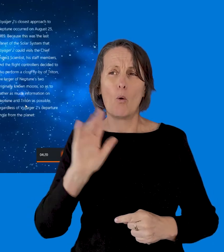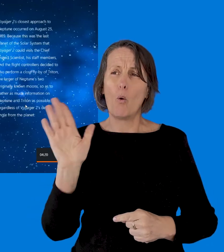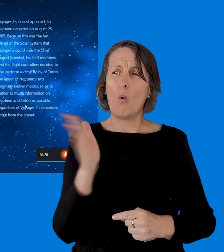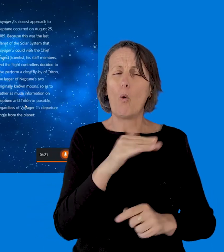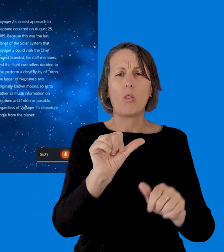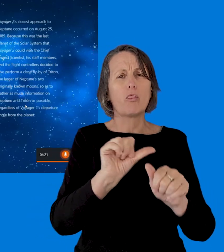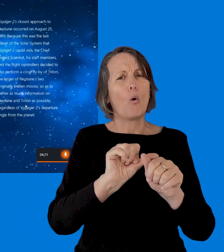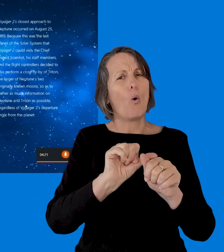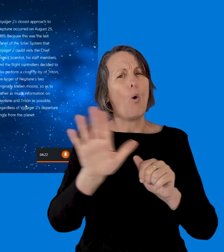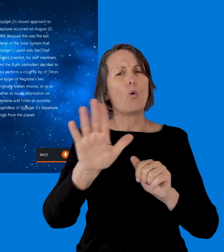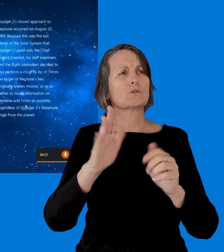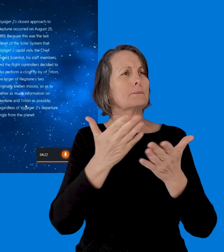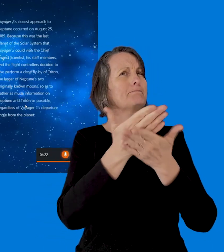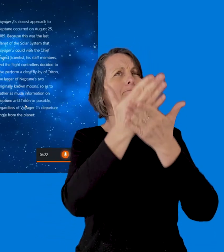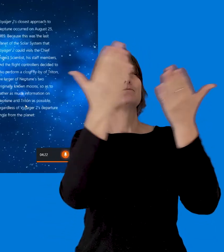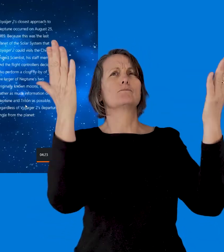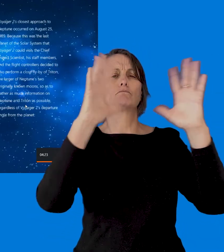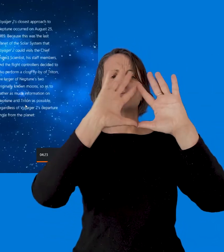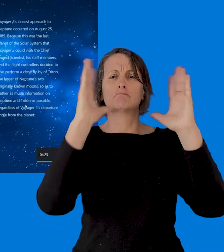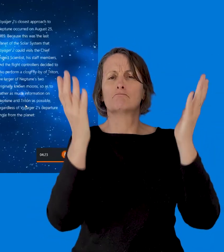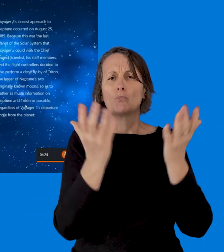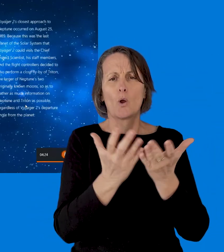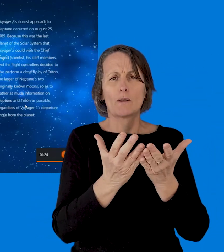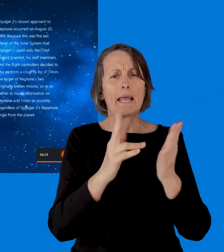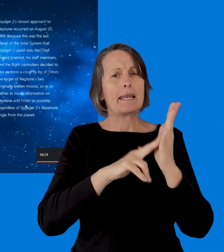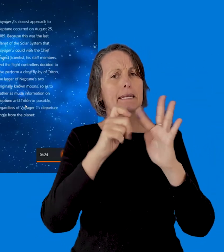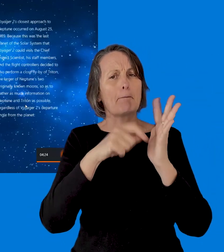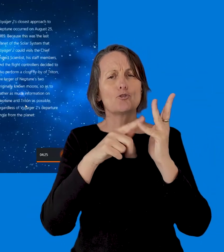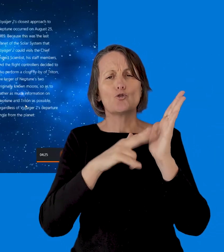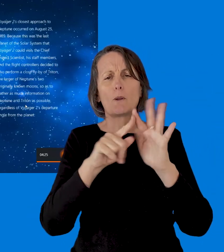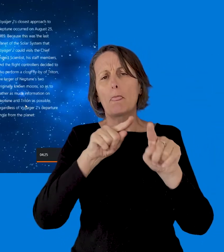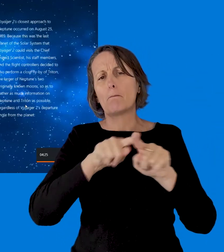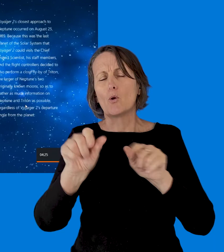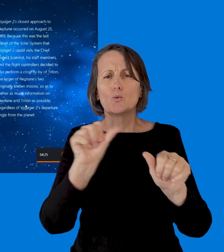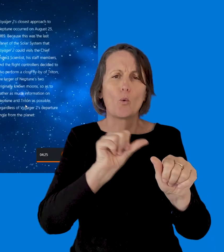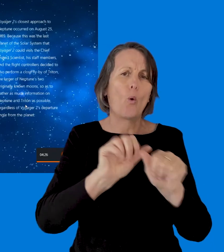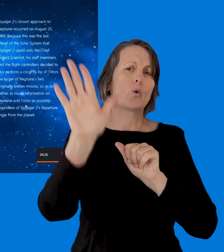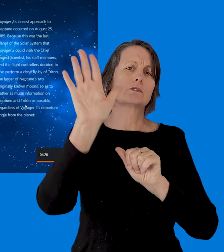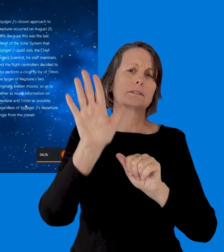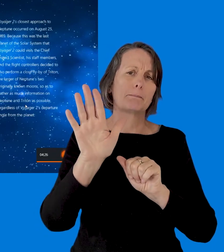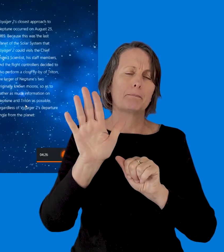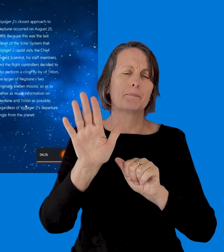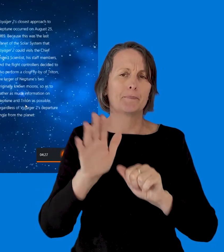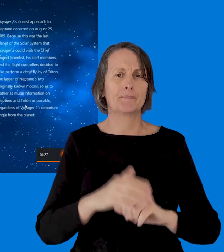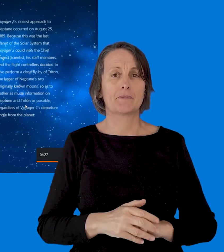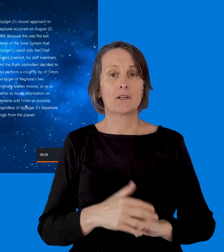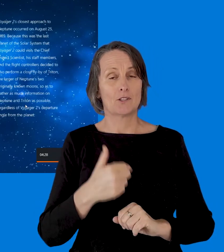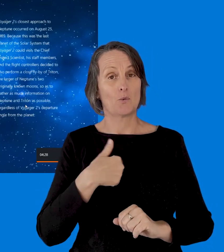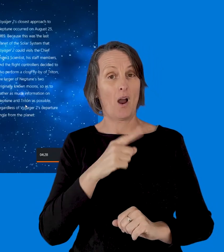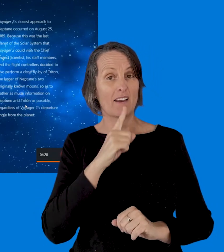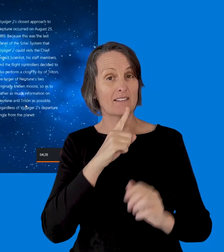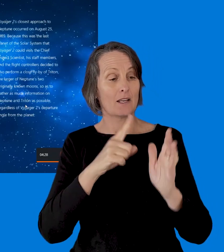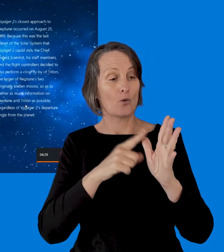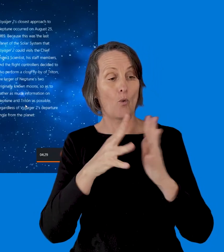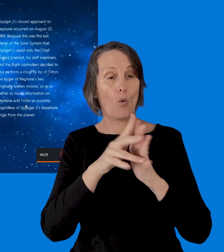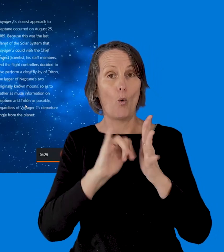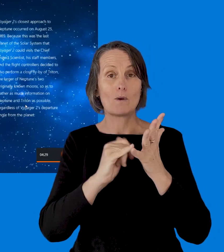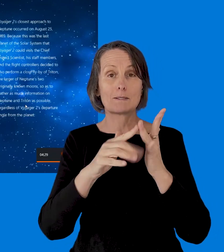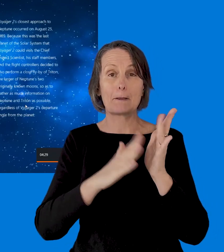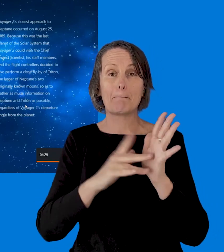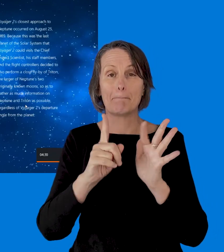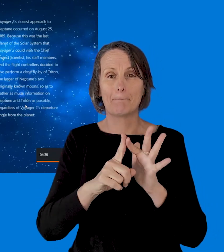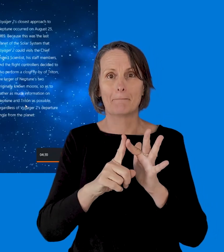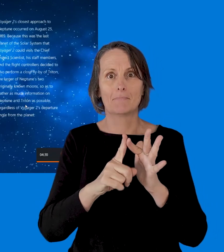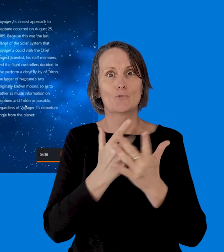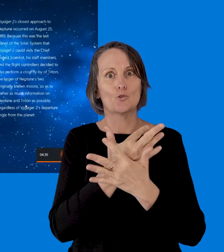the awesomeness of the universe, Neptune is the most awesome of all the awesome planets. So I said awesome a whole